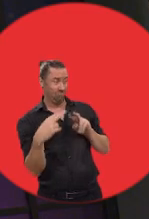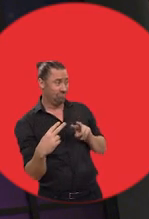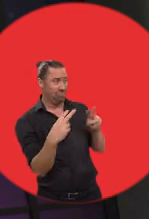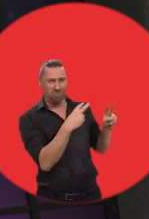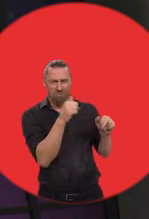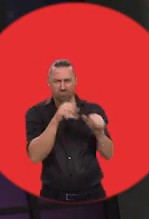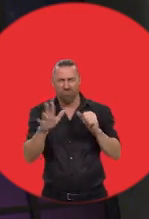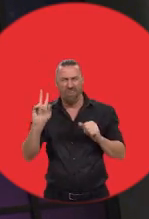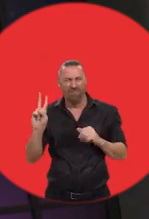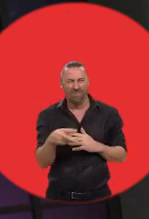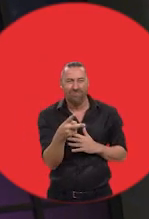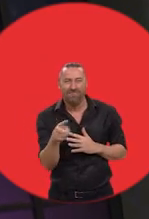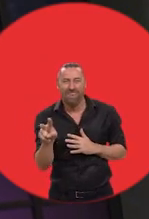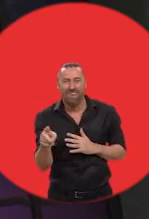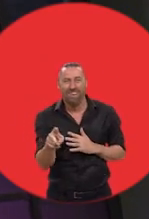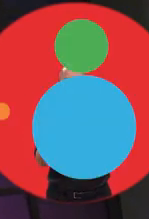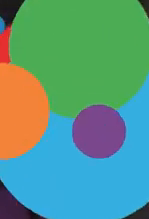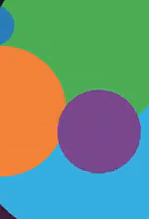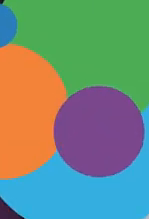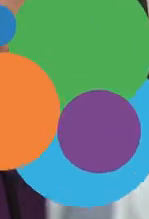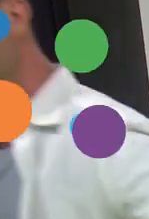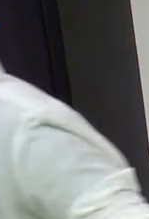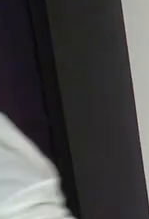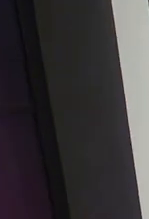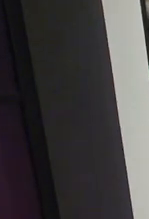all about one such great adventure.